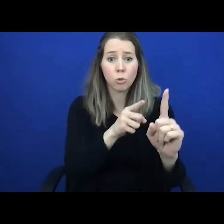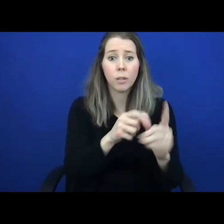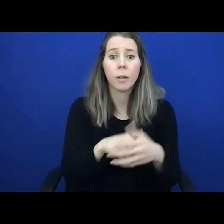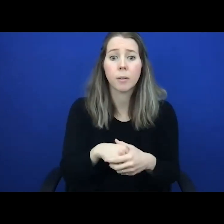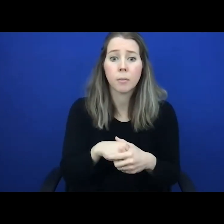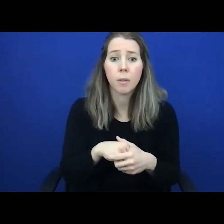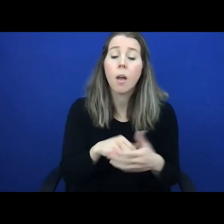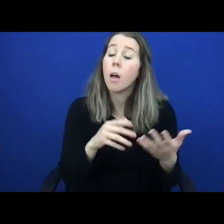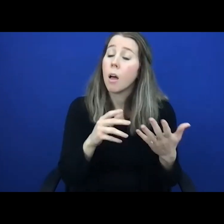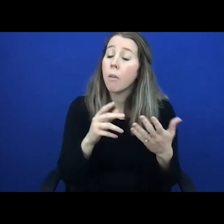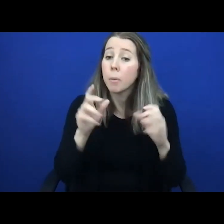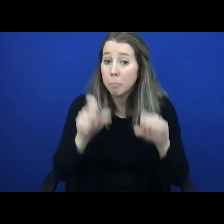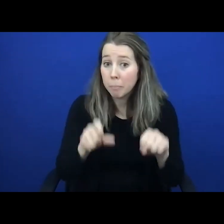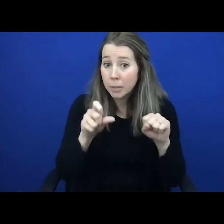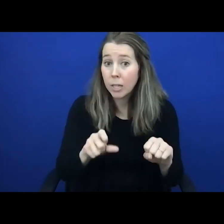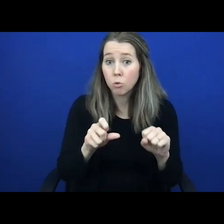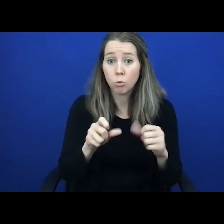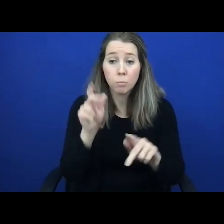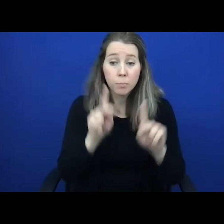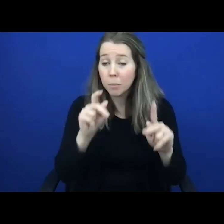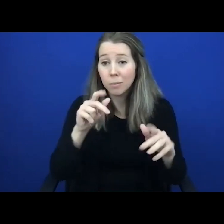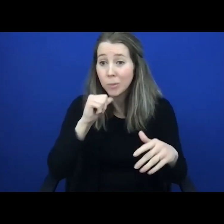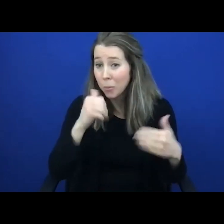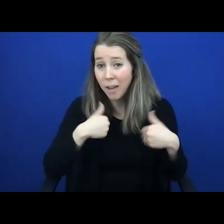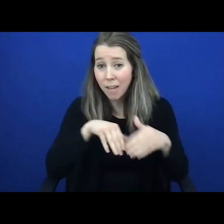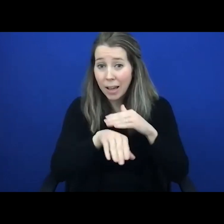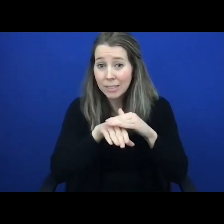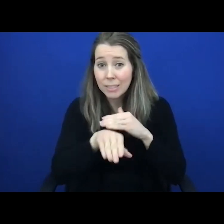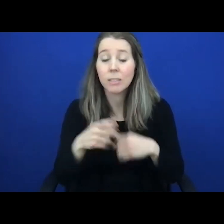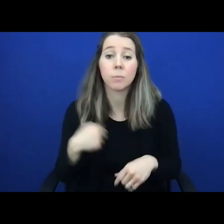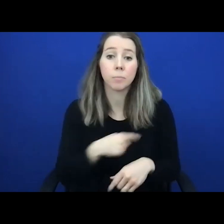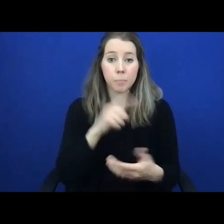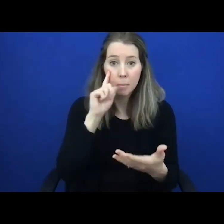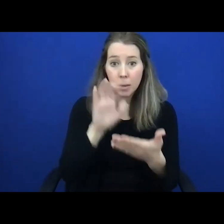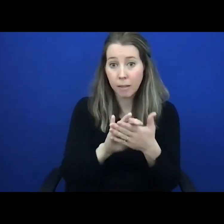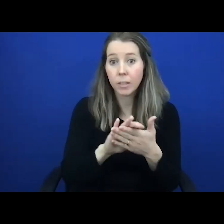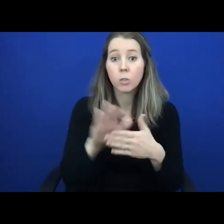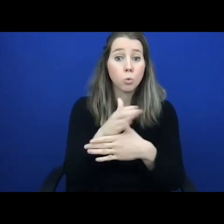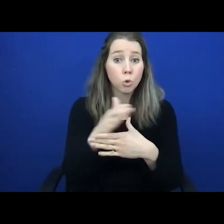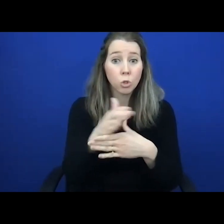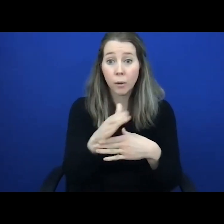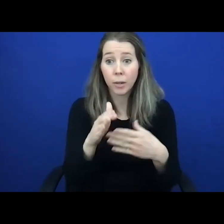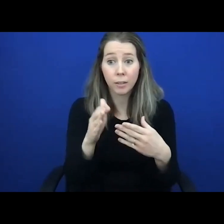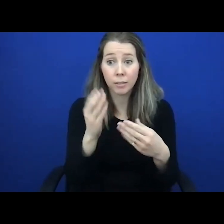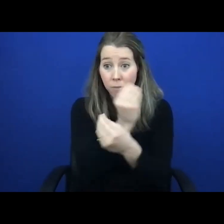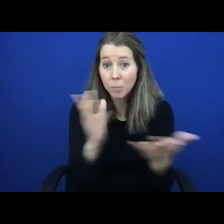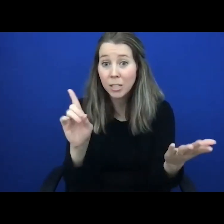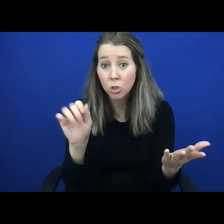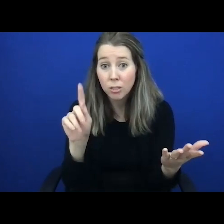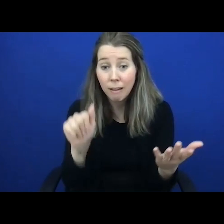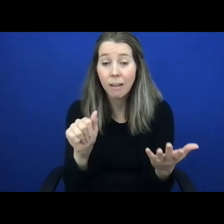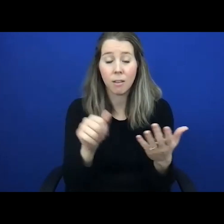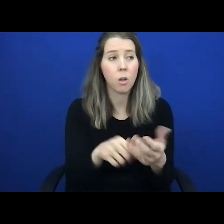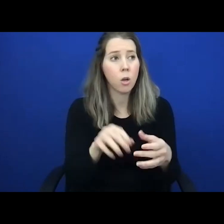potential prospects who don't have access, right? We believe in sharing data, so releasing and evaluating